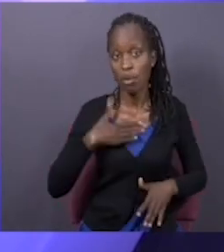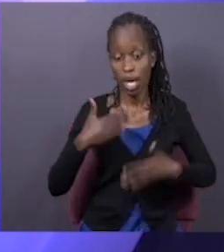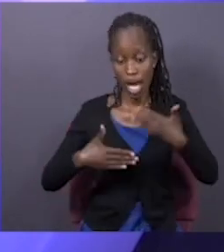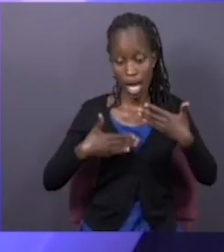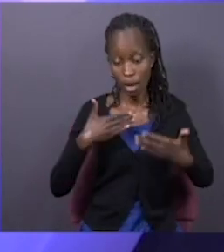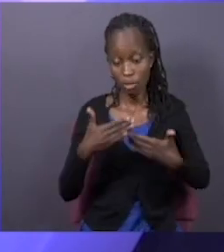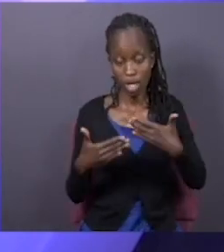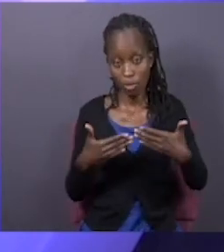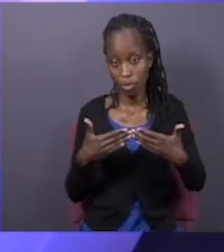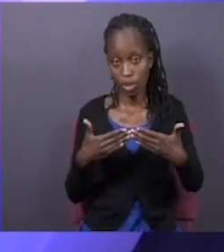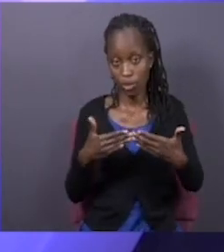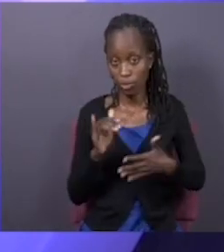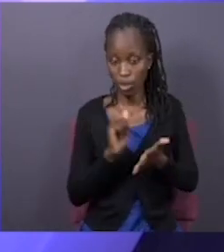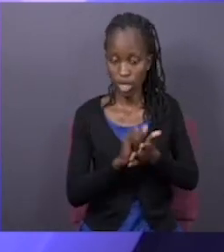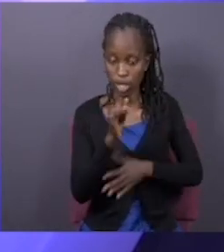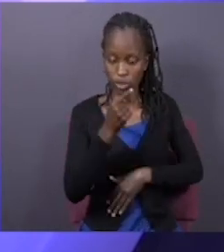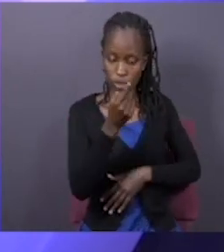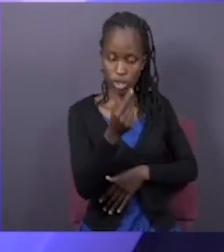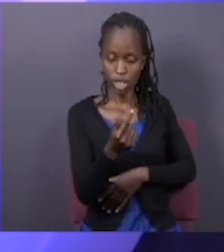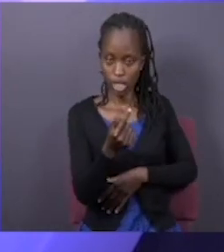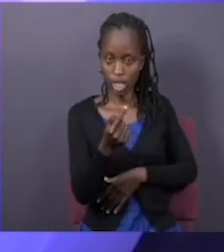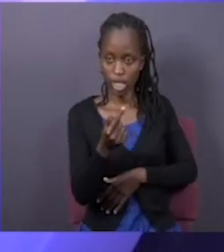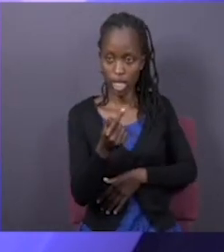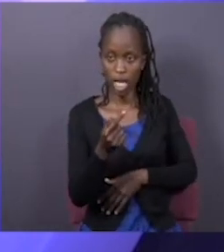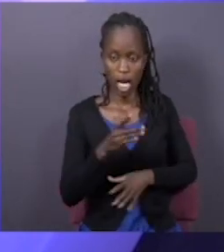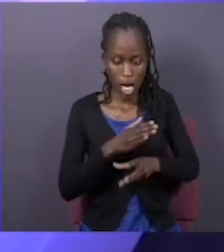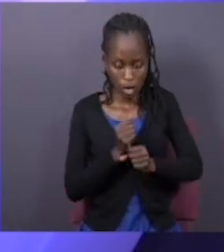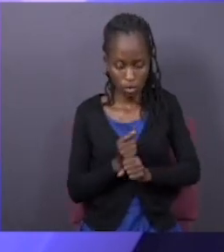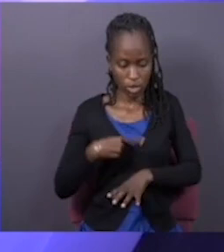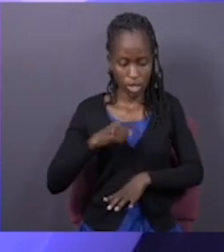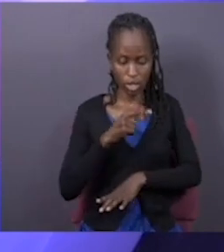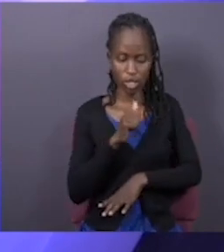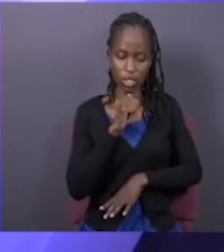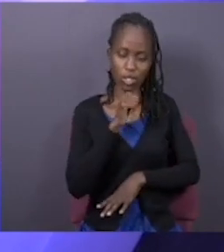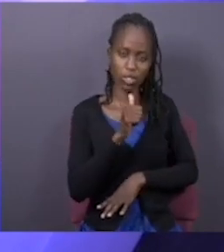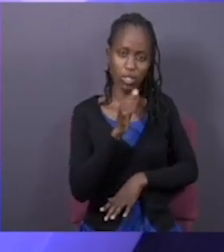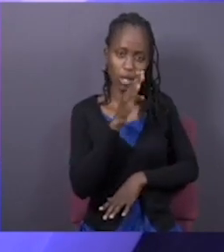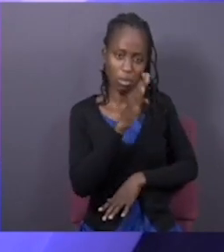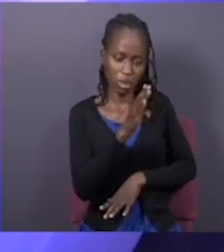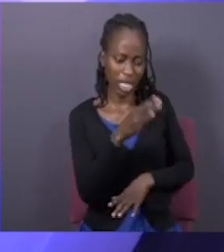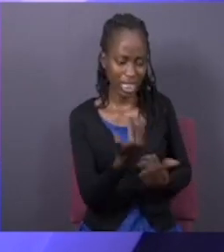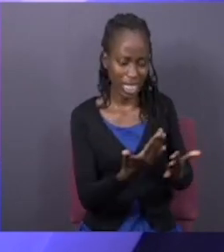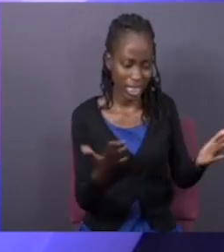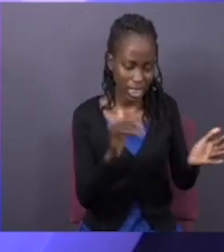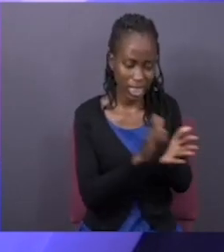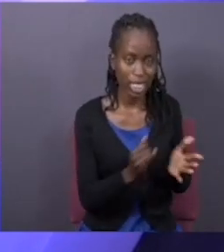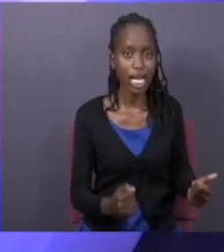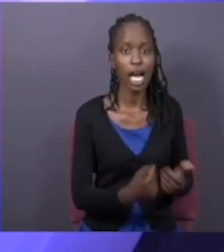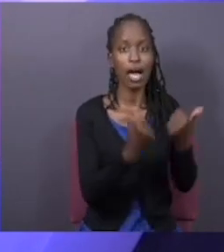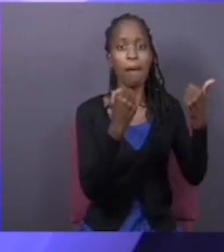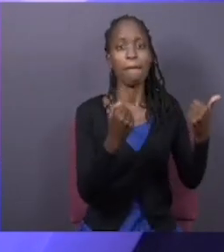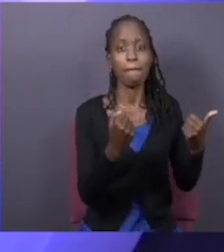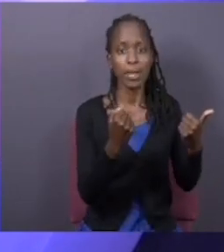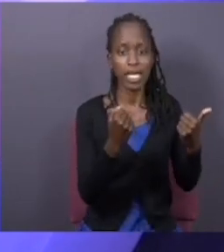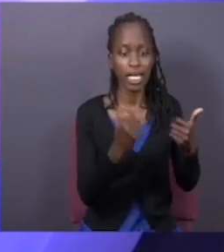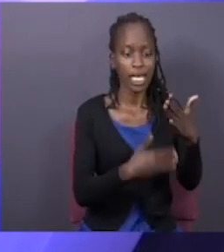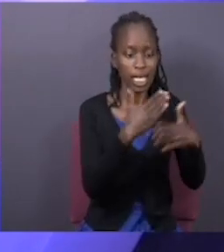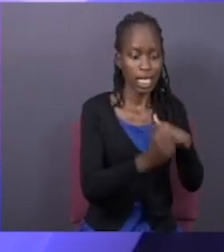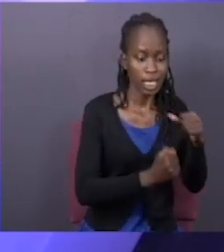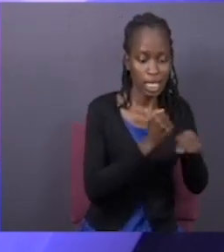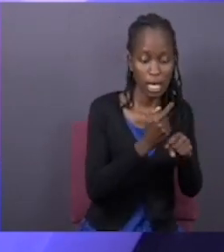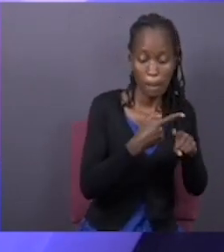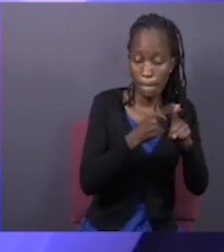excited about the fact that you pointed out that our confidence should not necessarily be in the events that will take place in the next year, but rather in